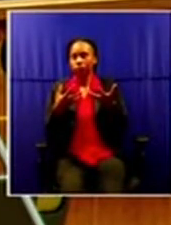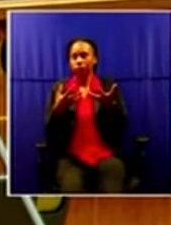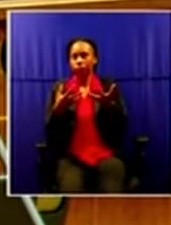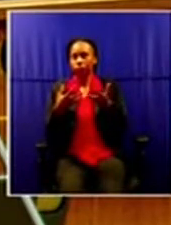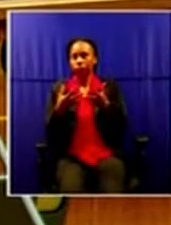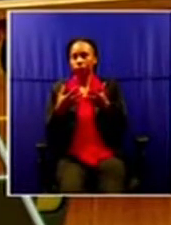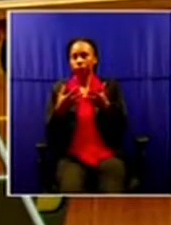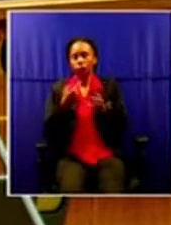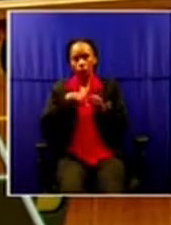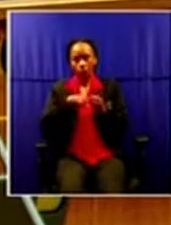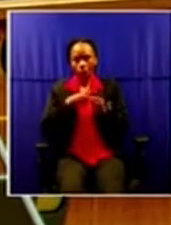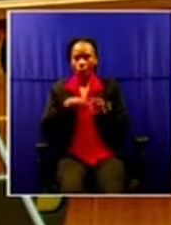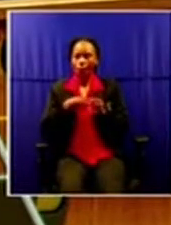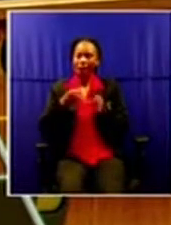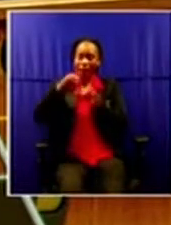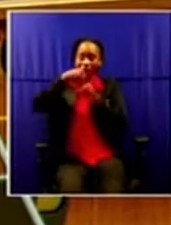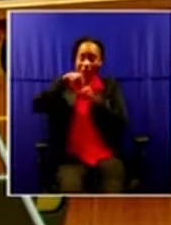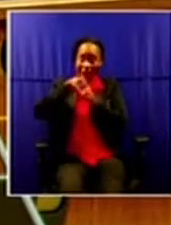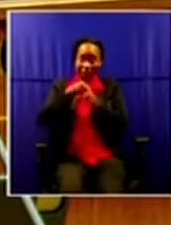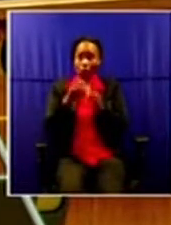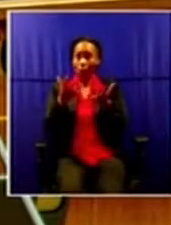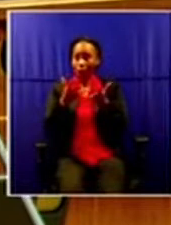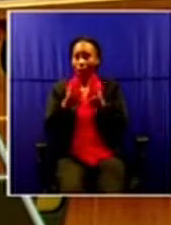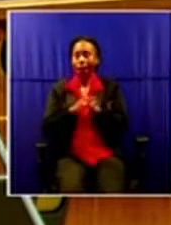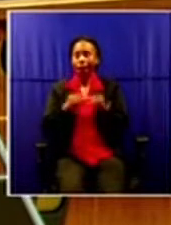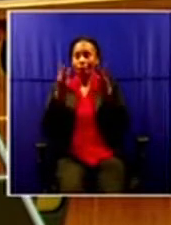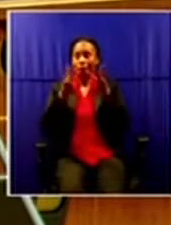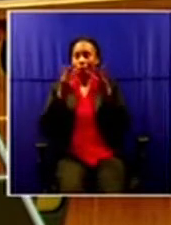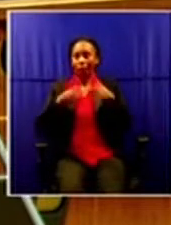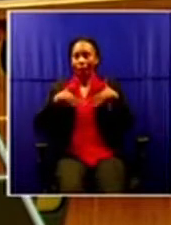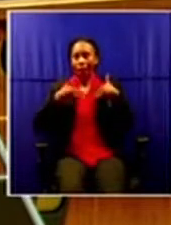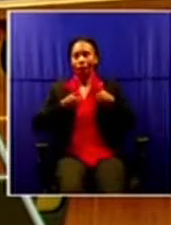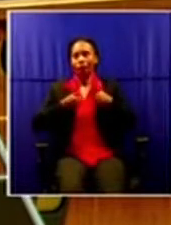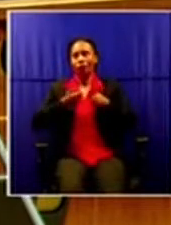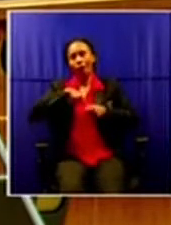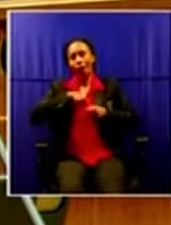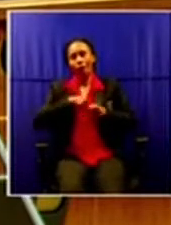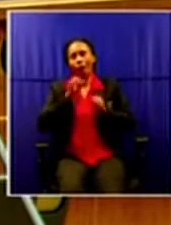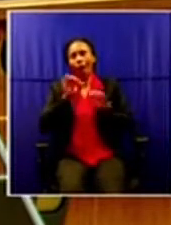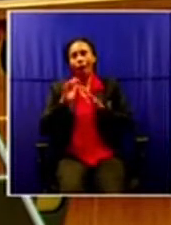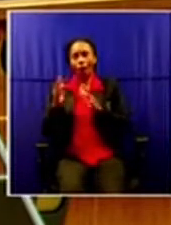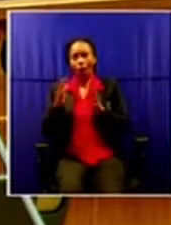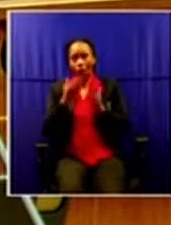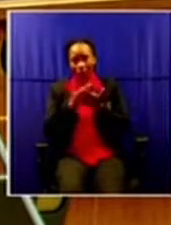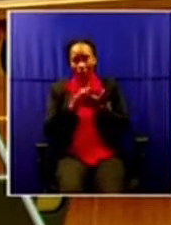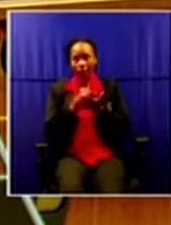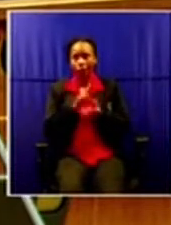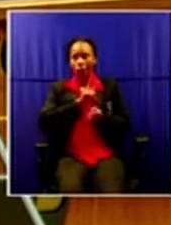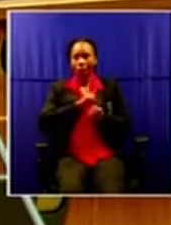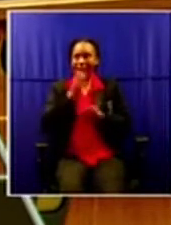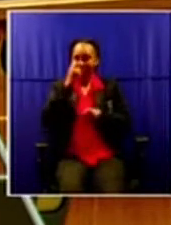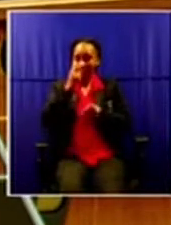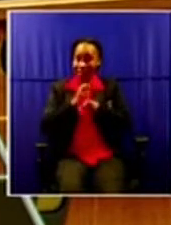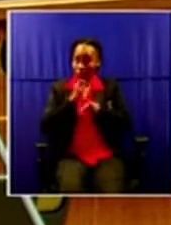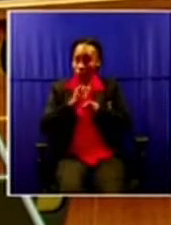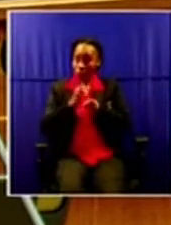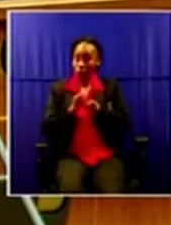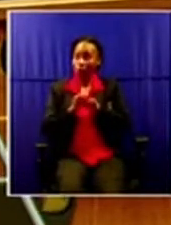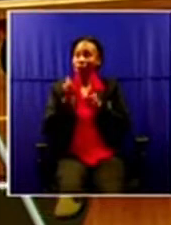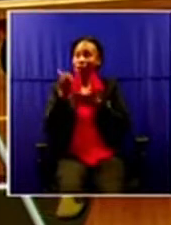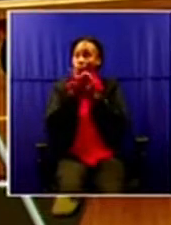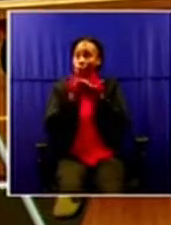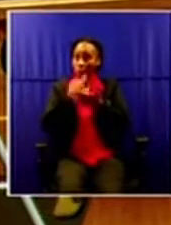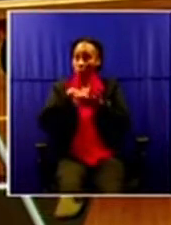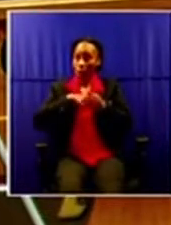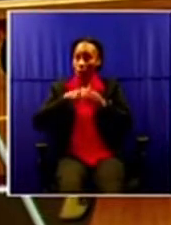invest in our people's health if we are to sustainably grow our economy and realize